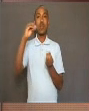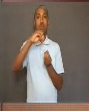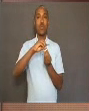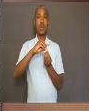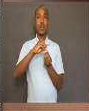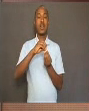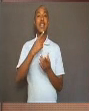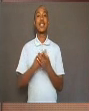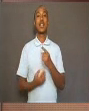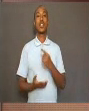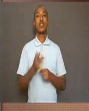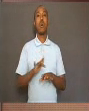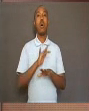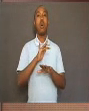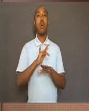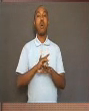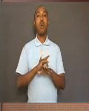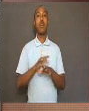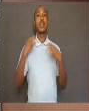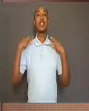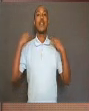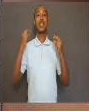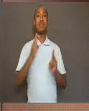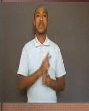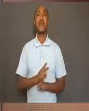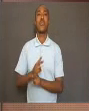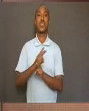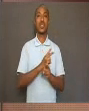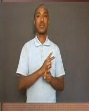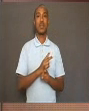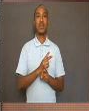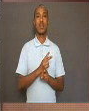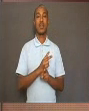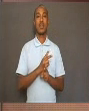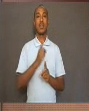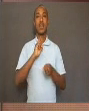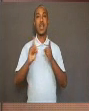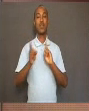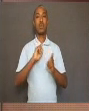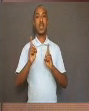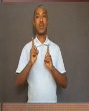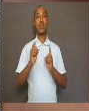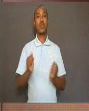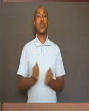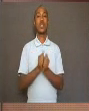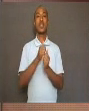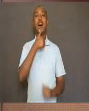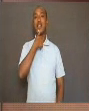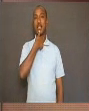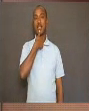a discussion on safety precautions that need to be taken when dealing with